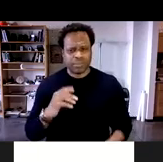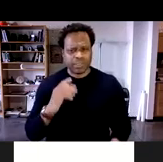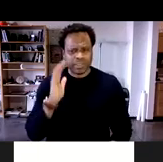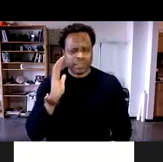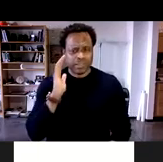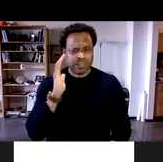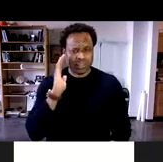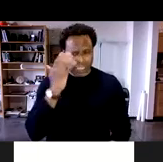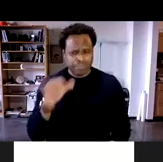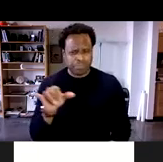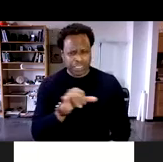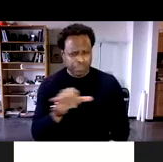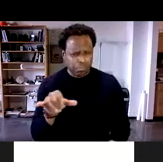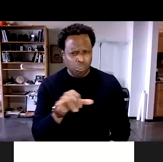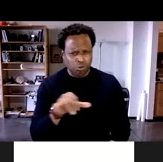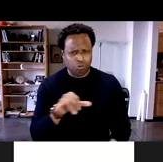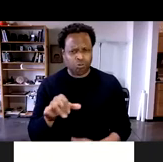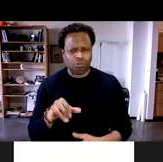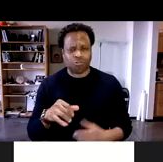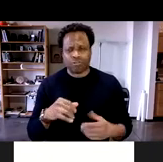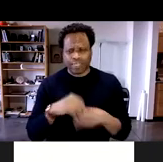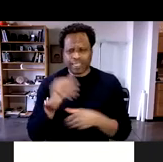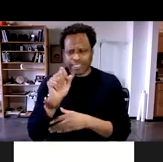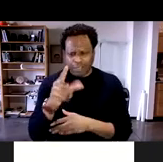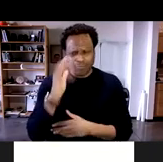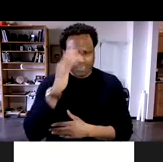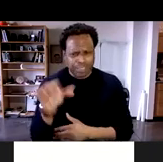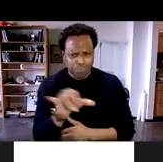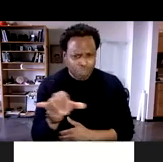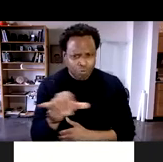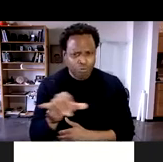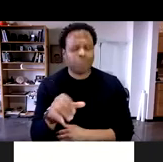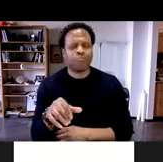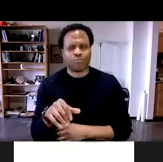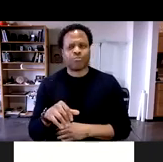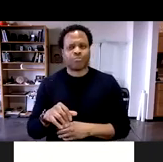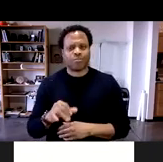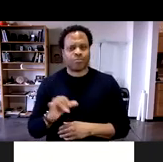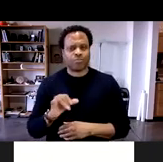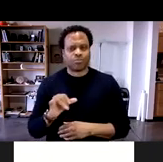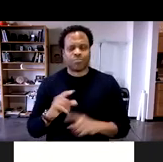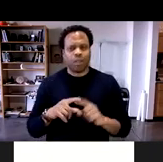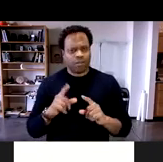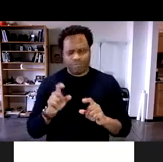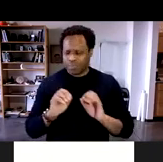quarantining and isolation during COVID-19. They seem to be similar,